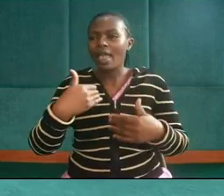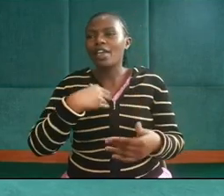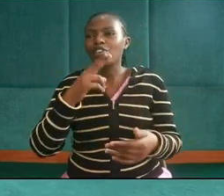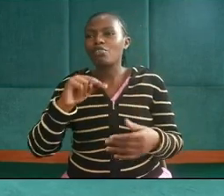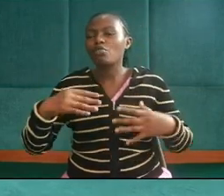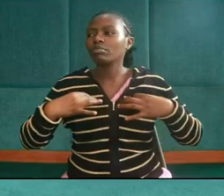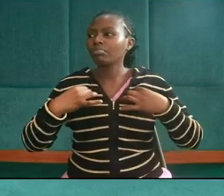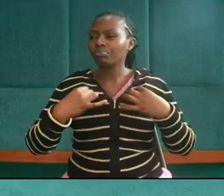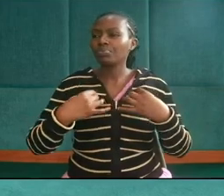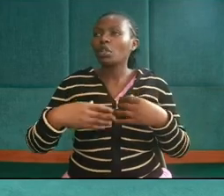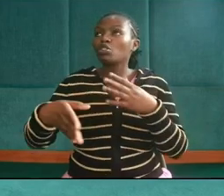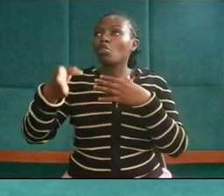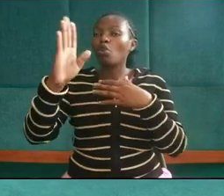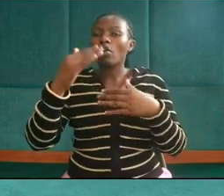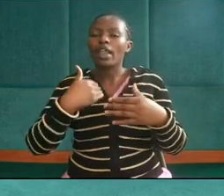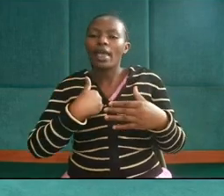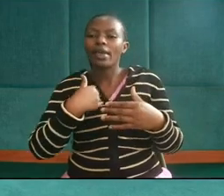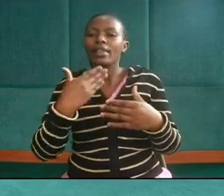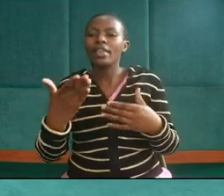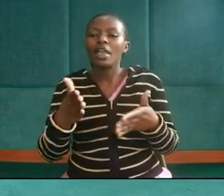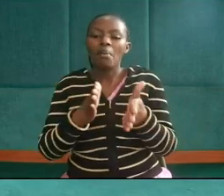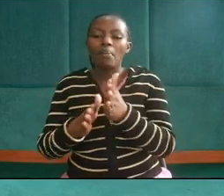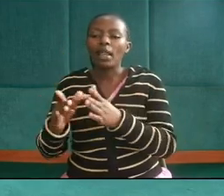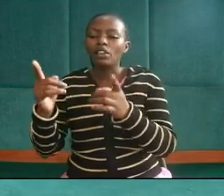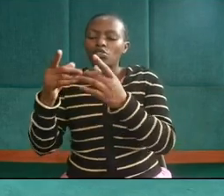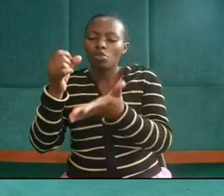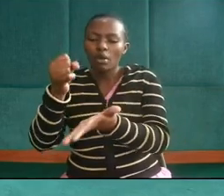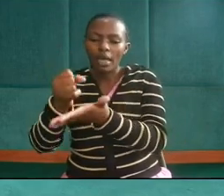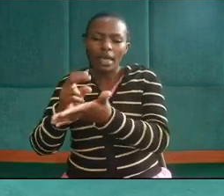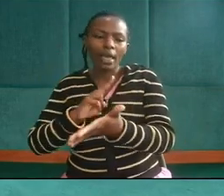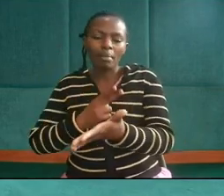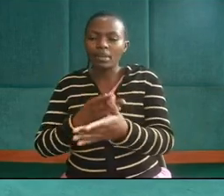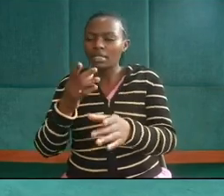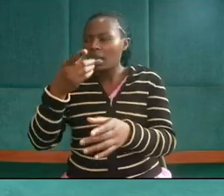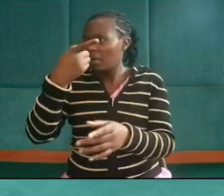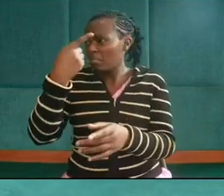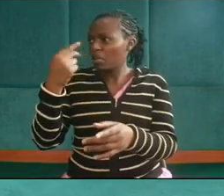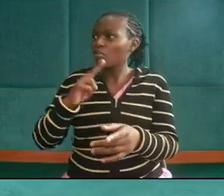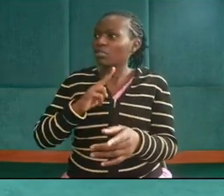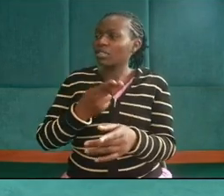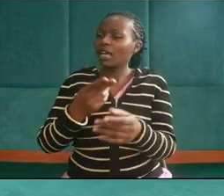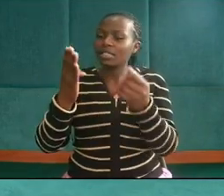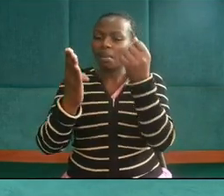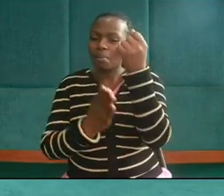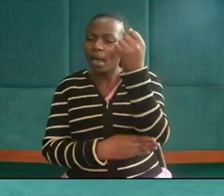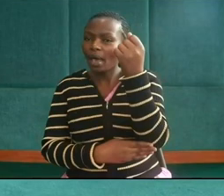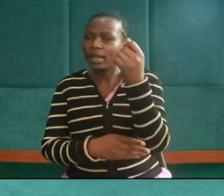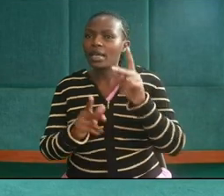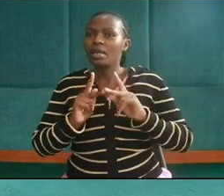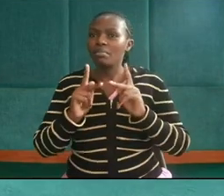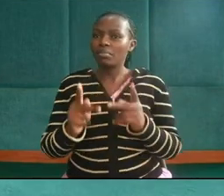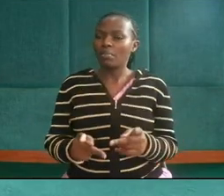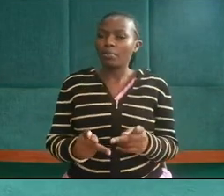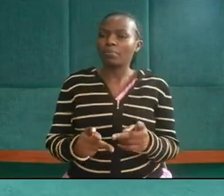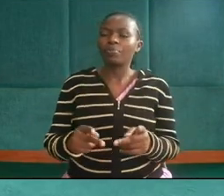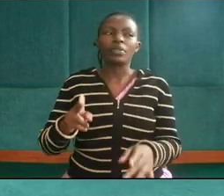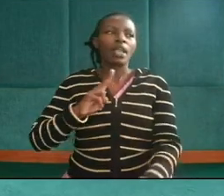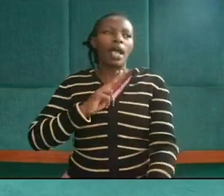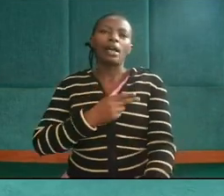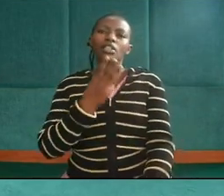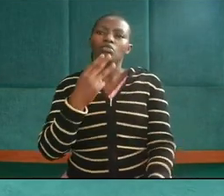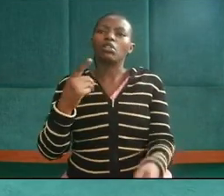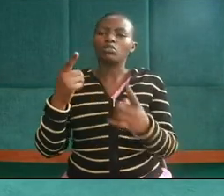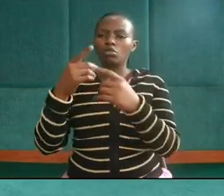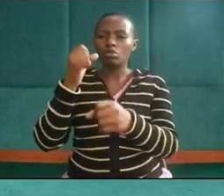God had a plan to help us because we are bad people. We want to do good, but because in us we